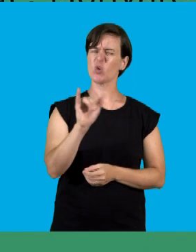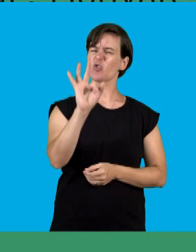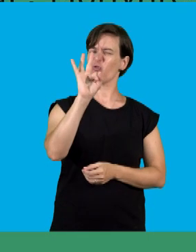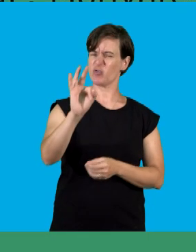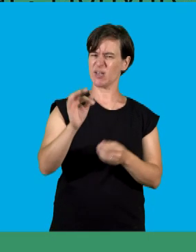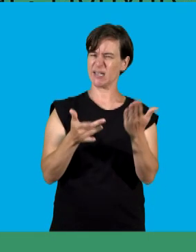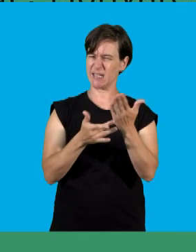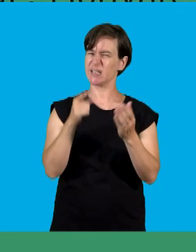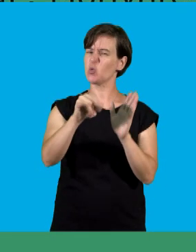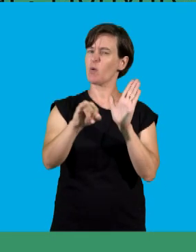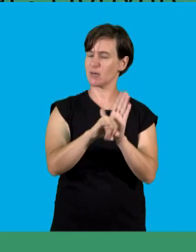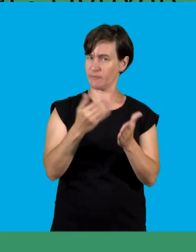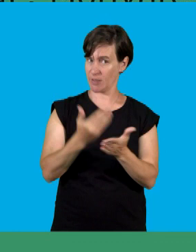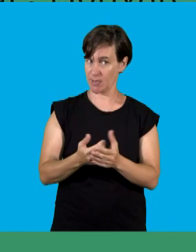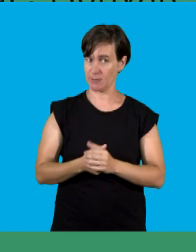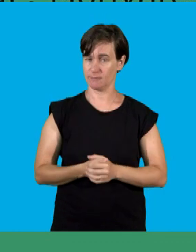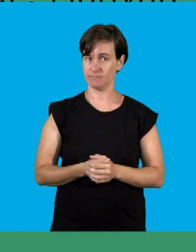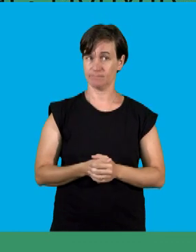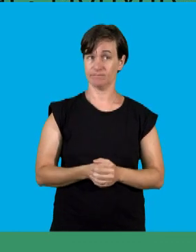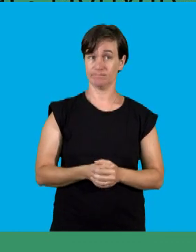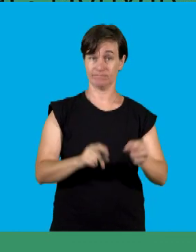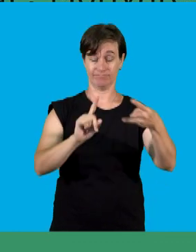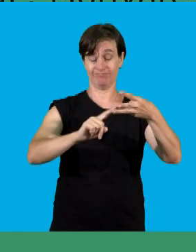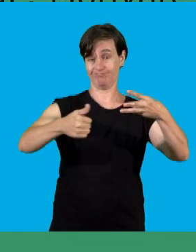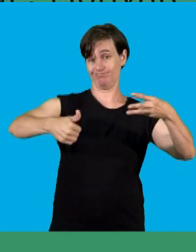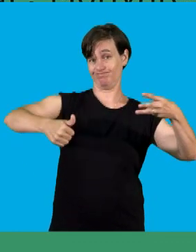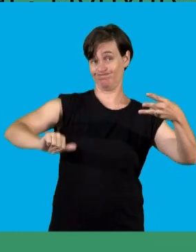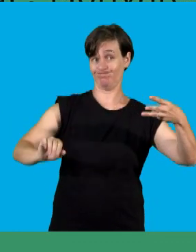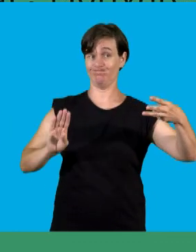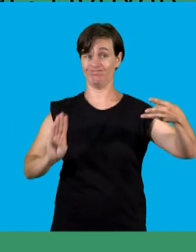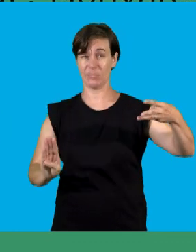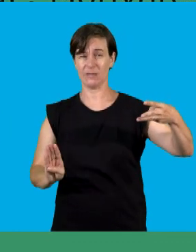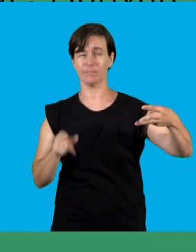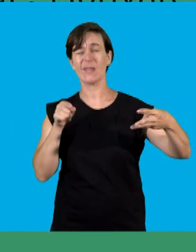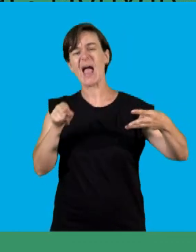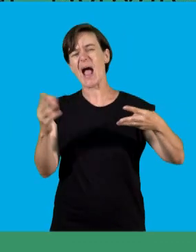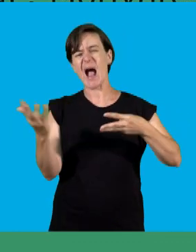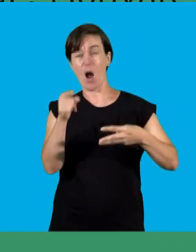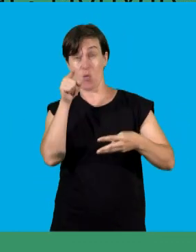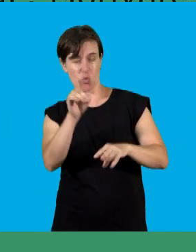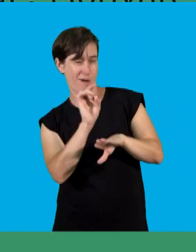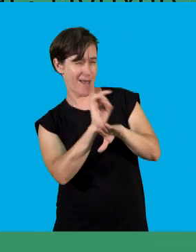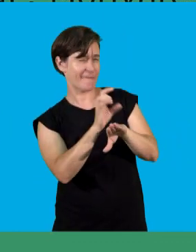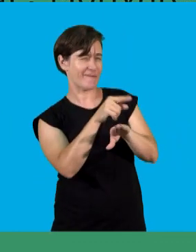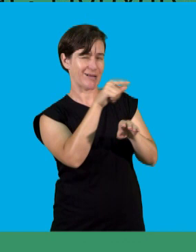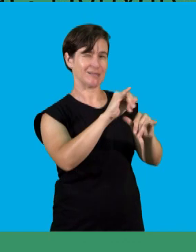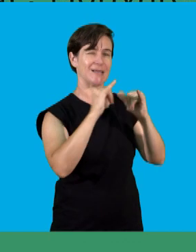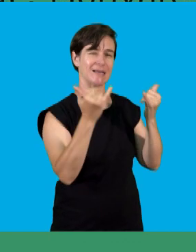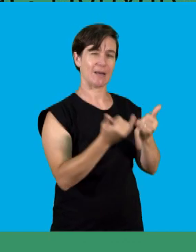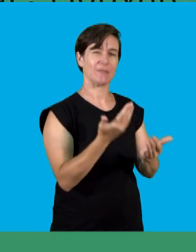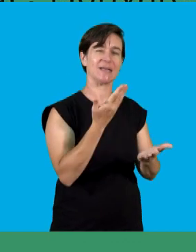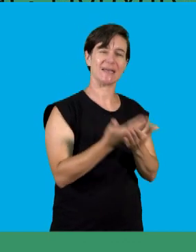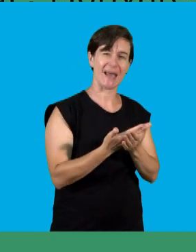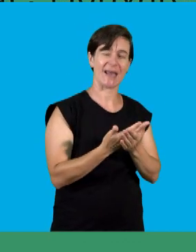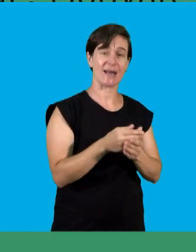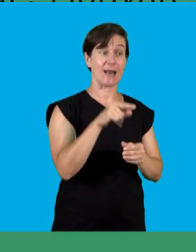problem-solving techniques have you identified? The second question said, advise NL on how they could apply